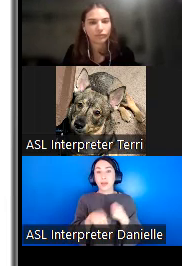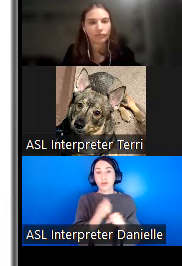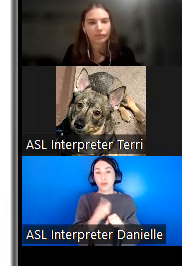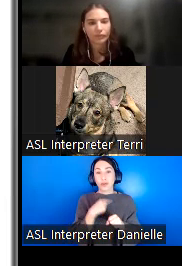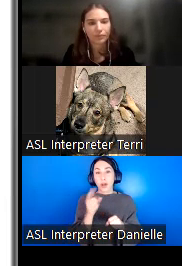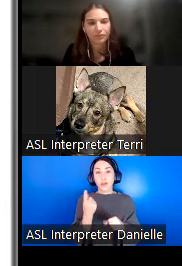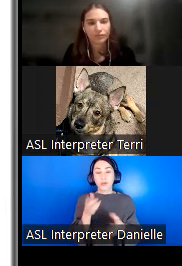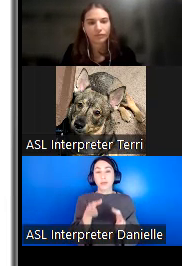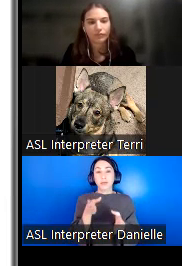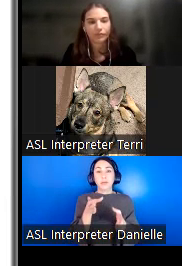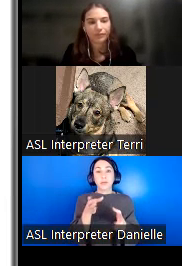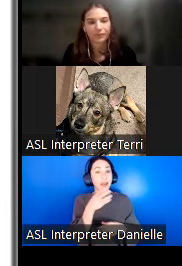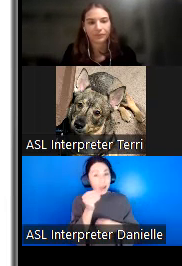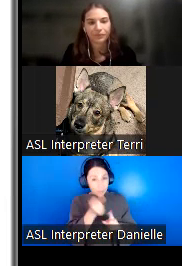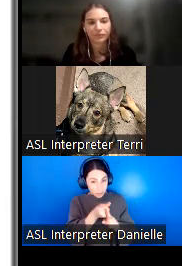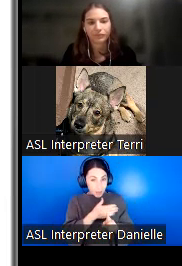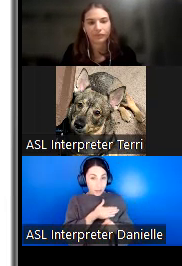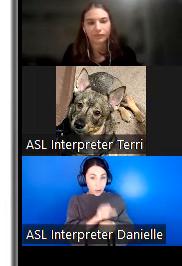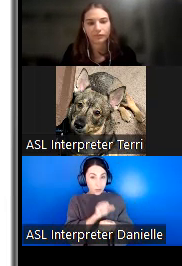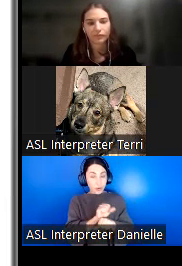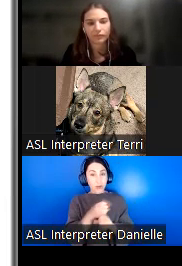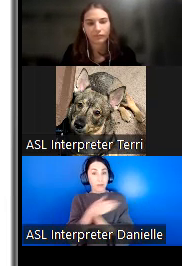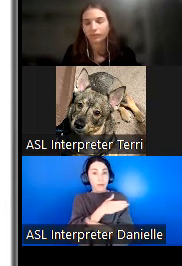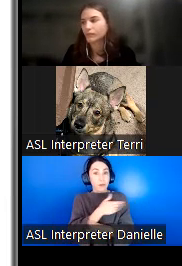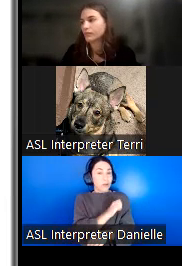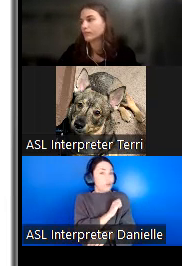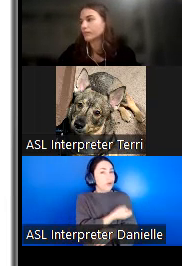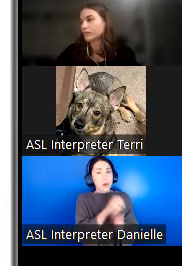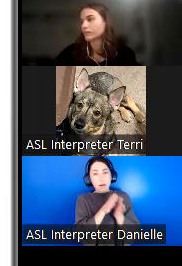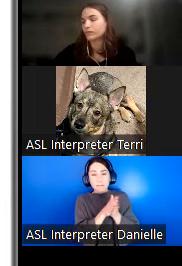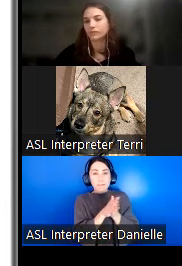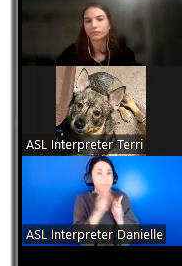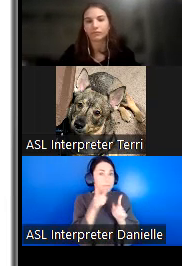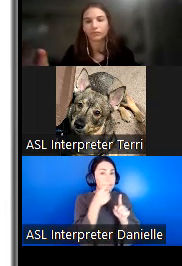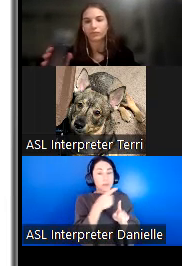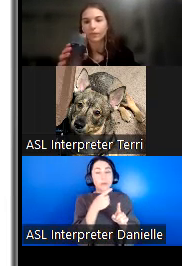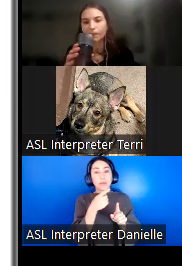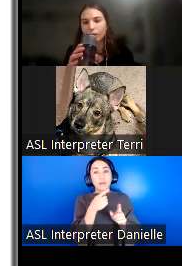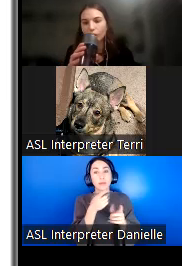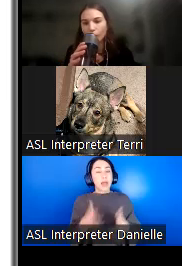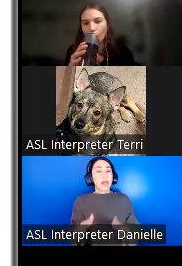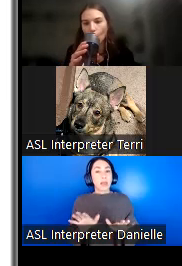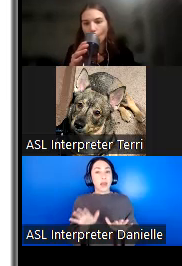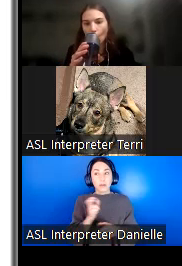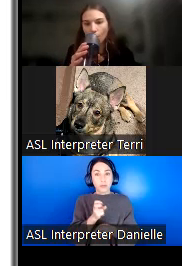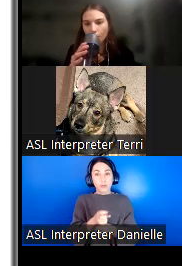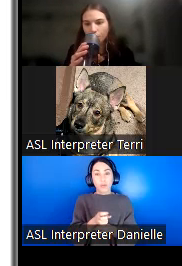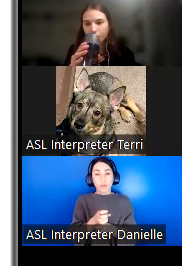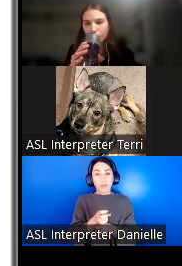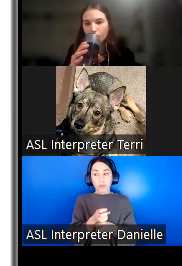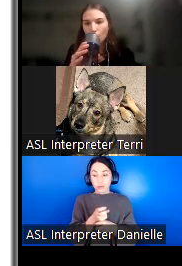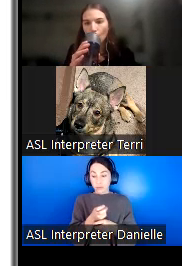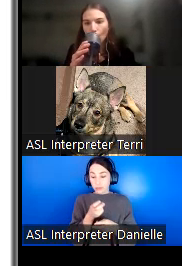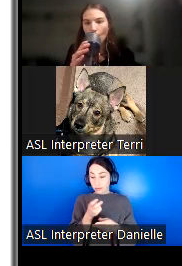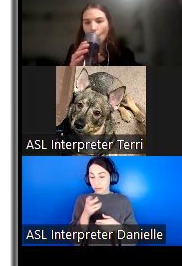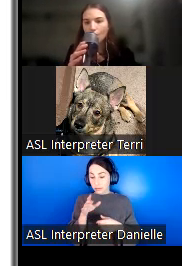this had an effect on my career. When once I'd been very energetic and very driven, I found it much harder to get the kind of energy